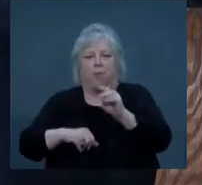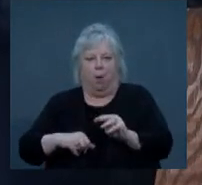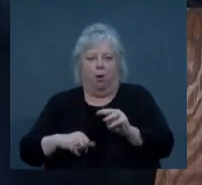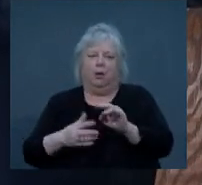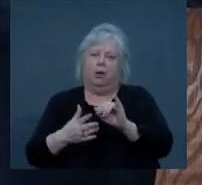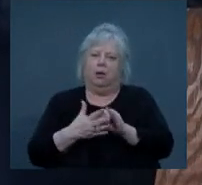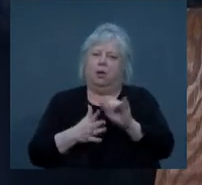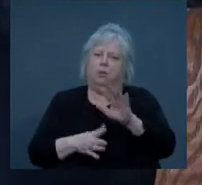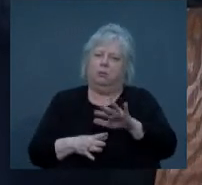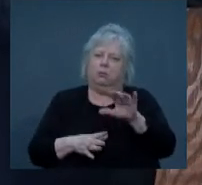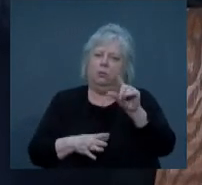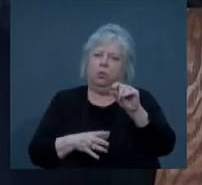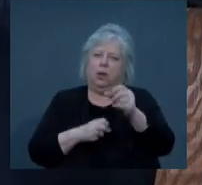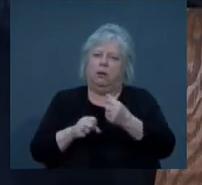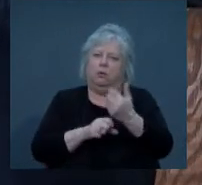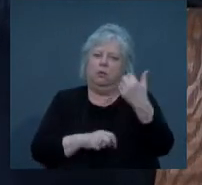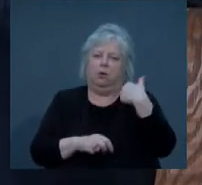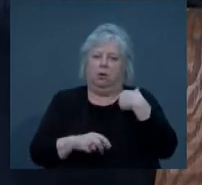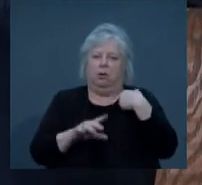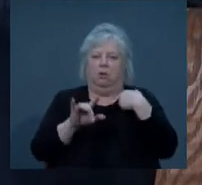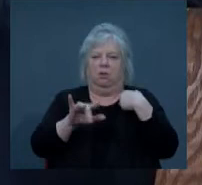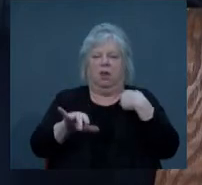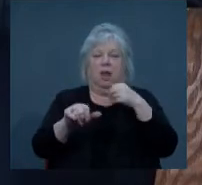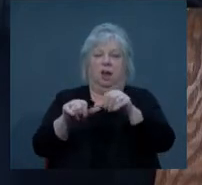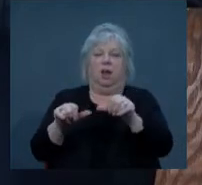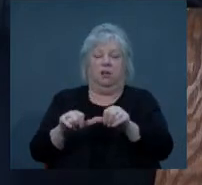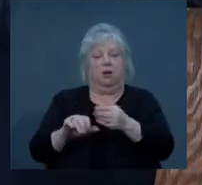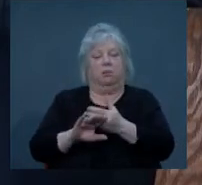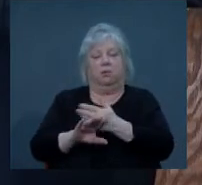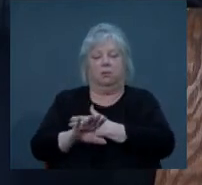years ago, a real